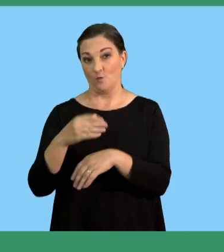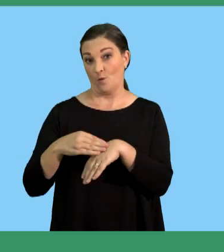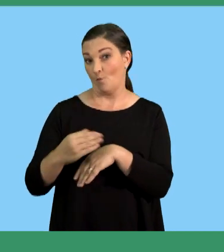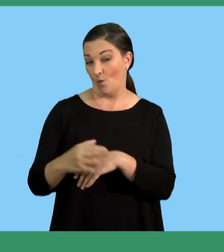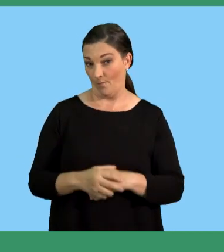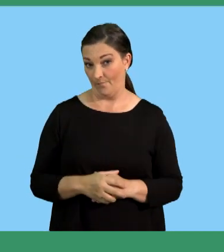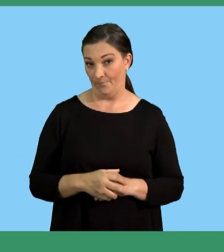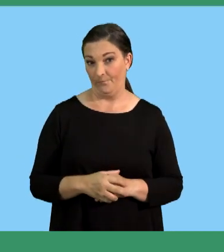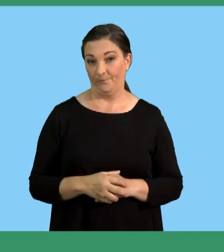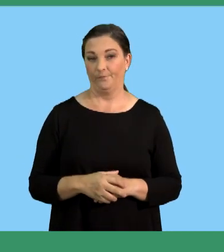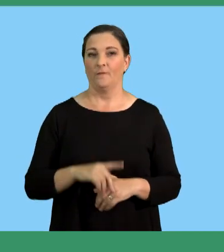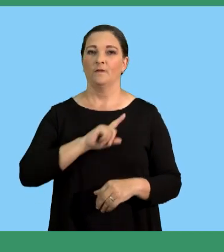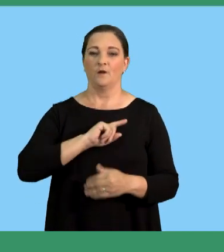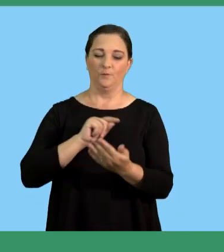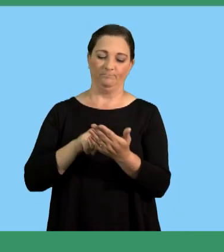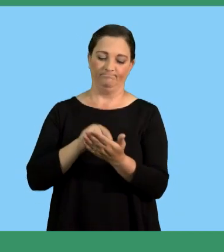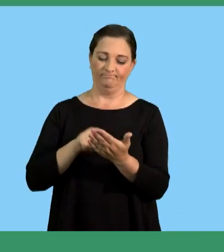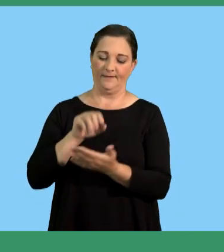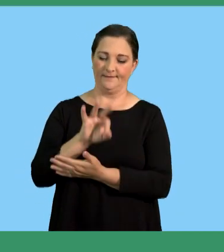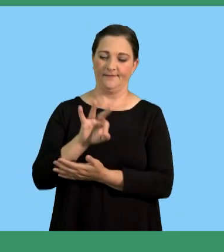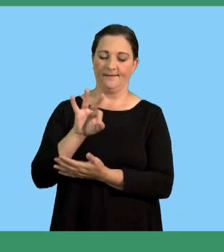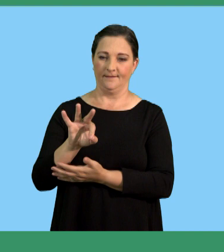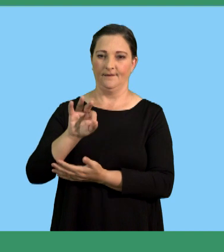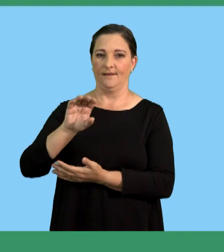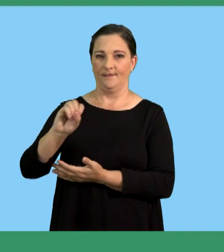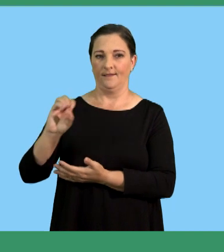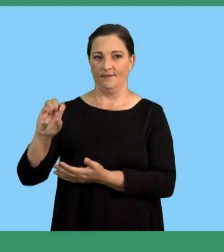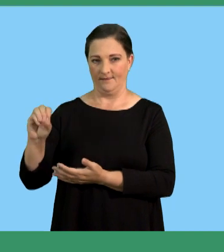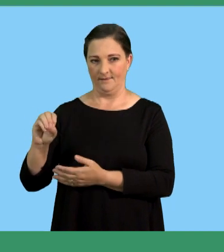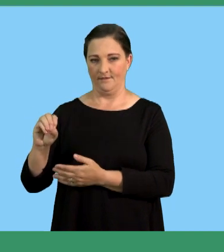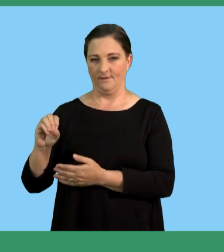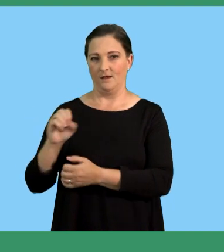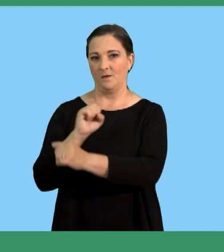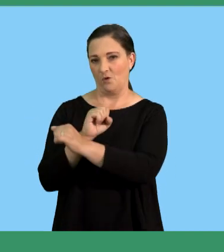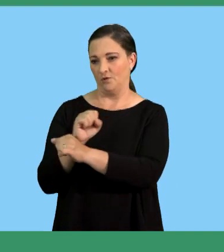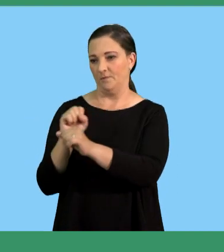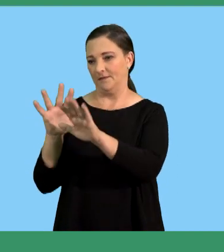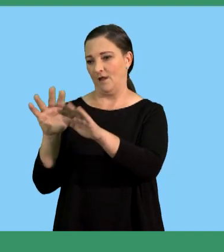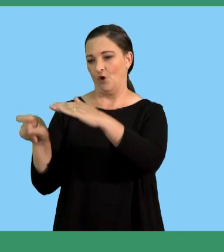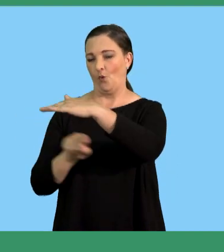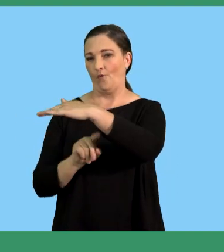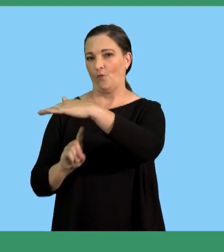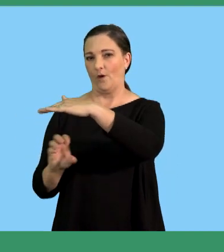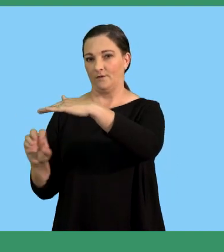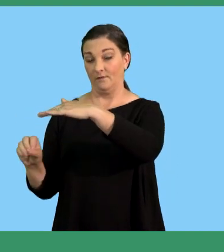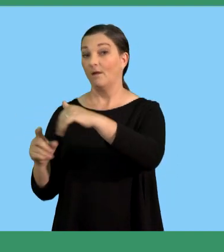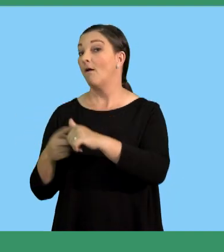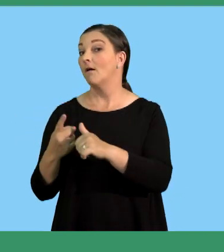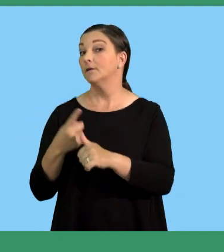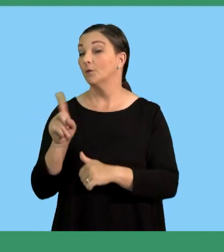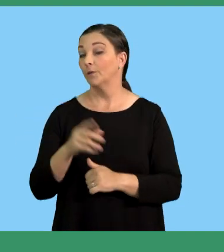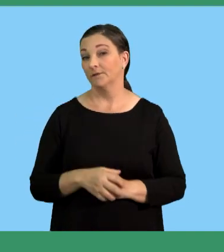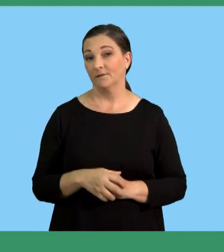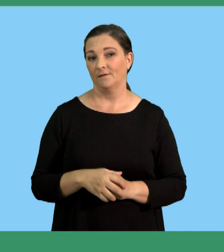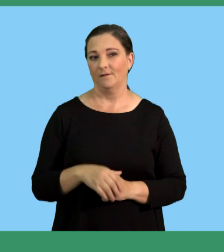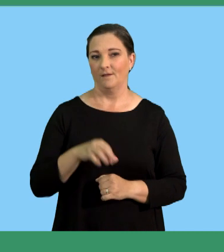interest earned in year 1. So we'll say 33,000 multiplied by 10 over 100. What